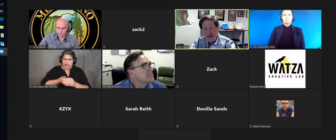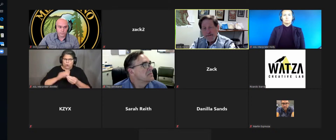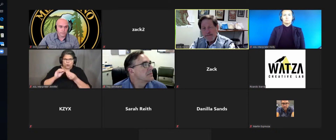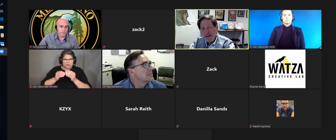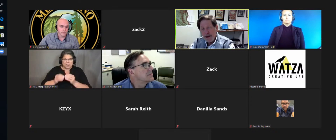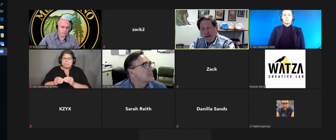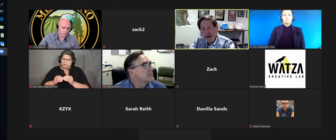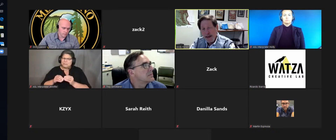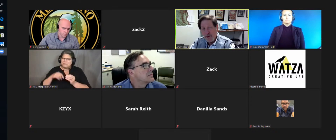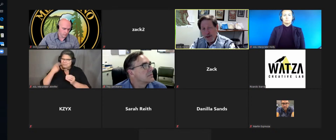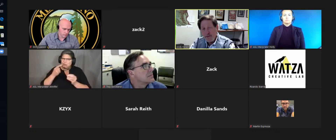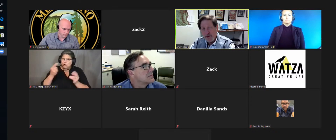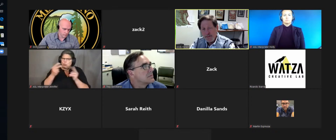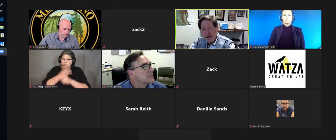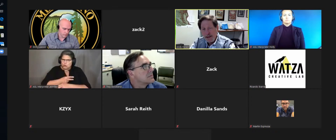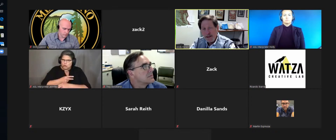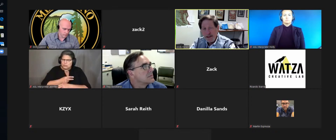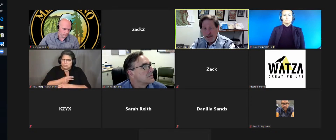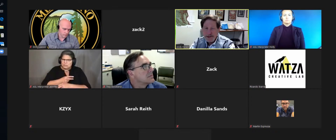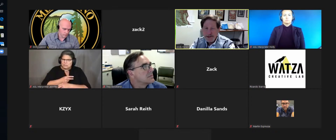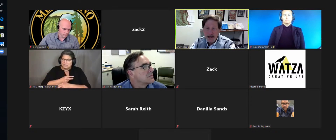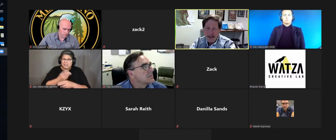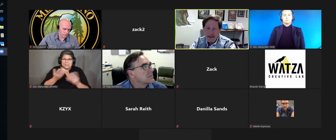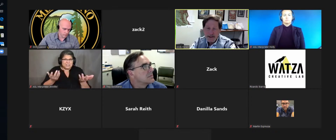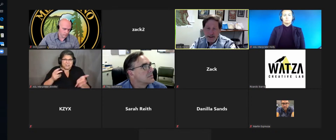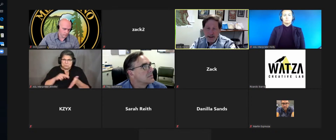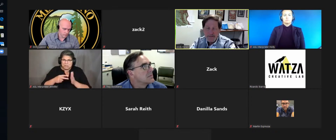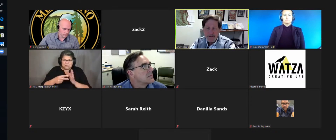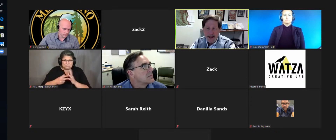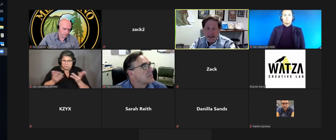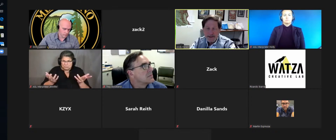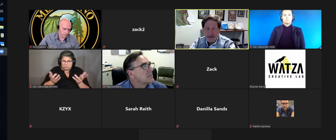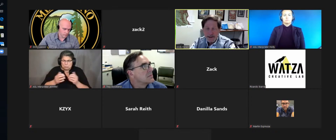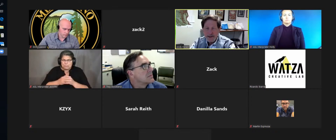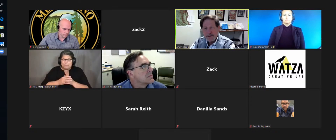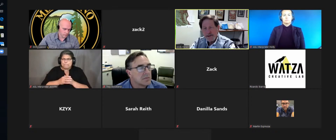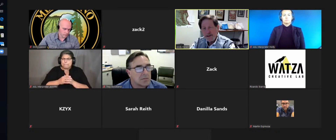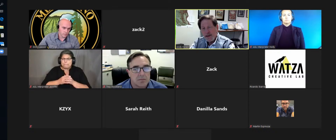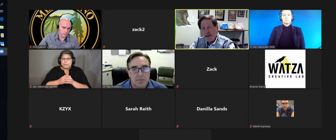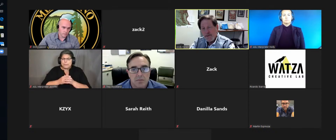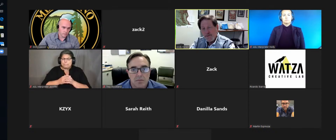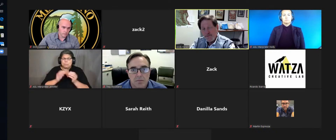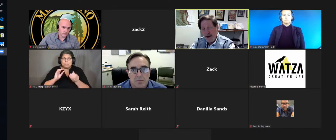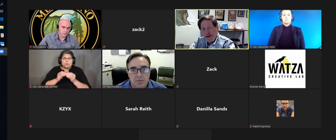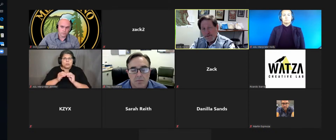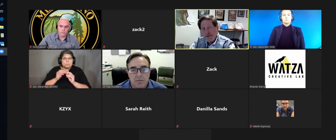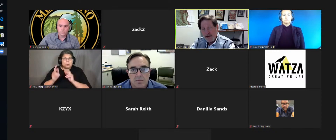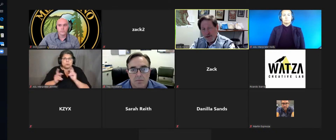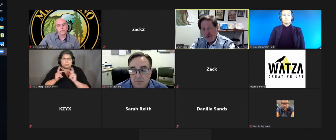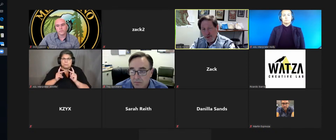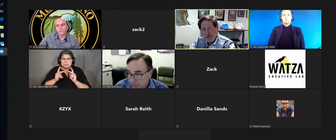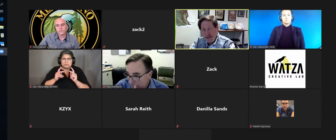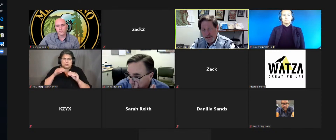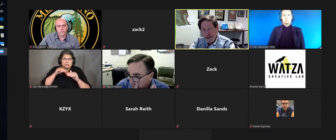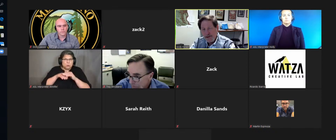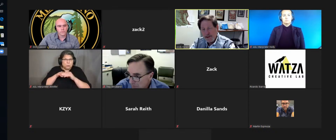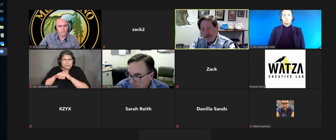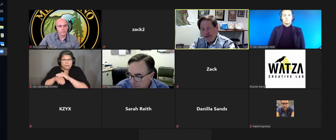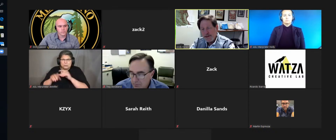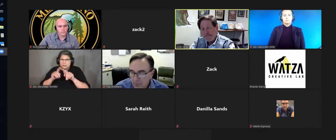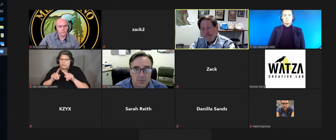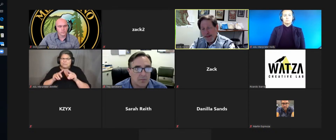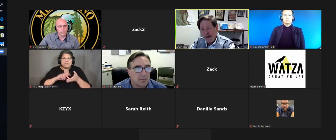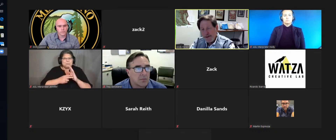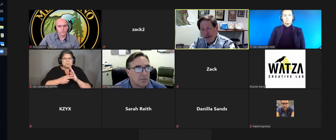metrics. And what it would mean is that capacity limits for various venues would be